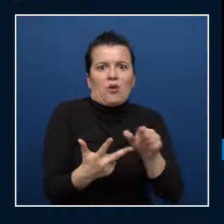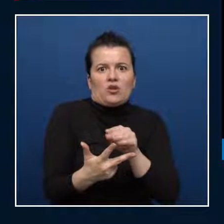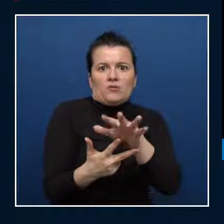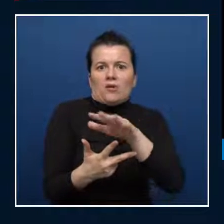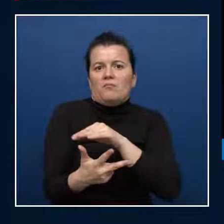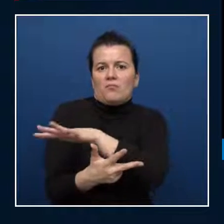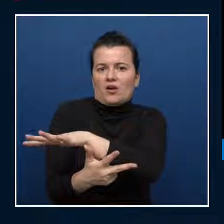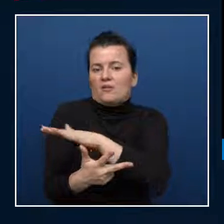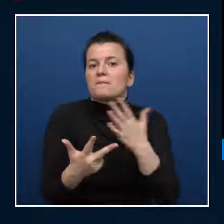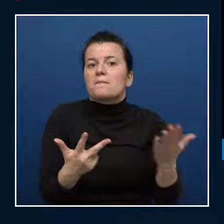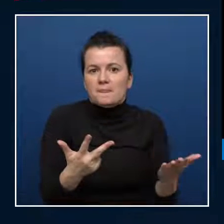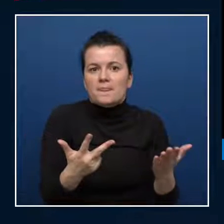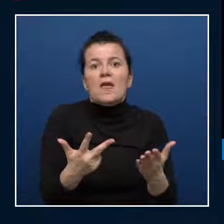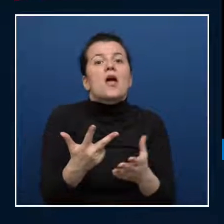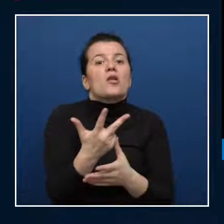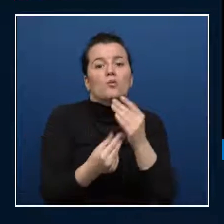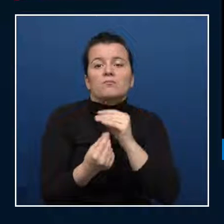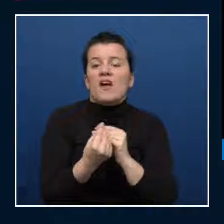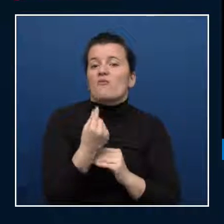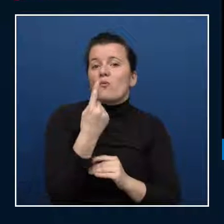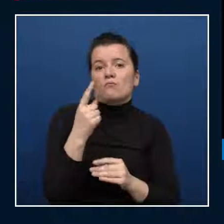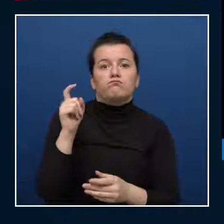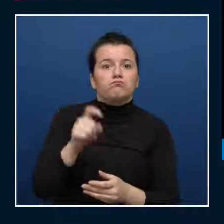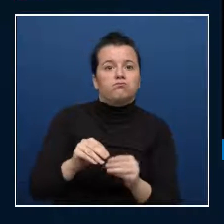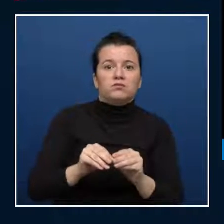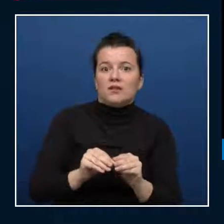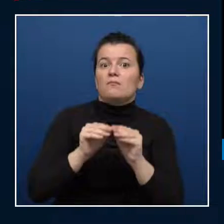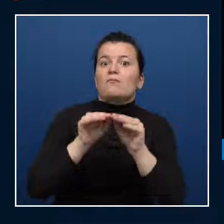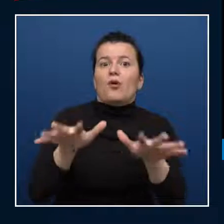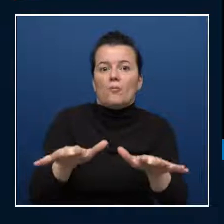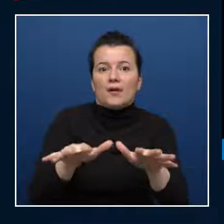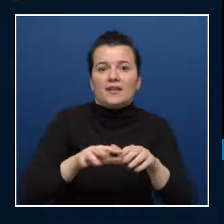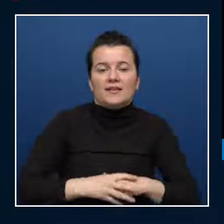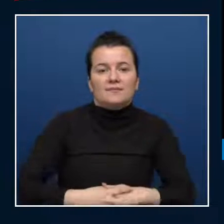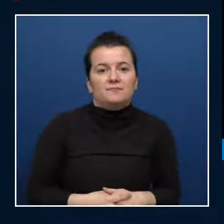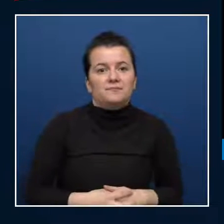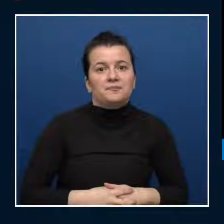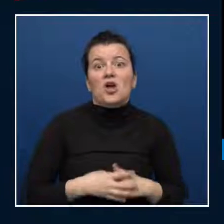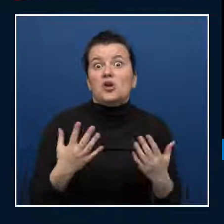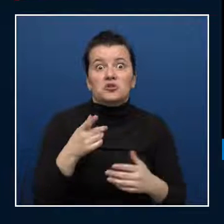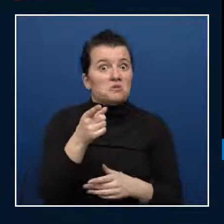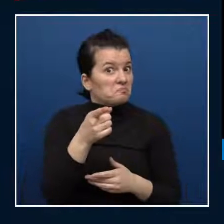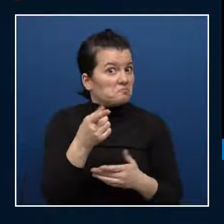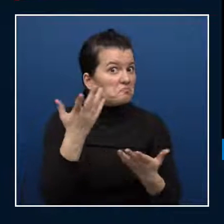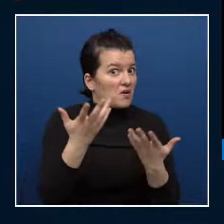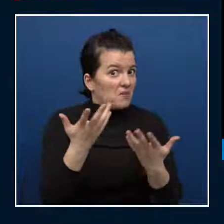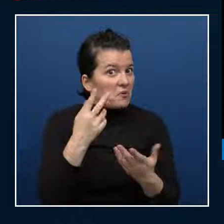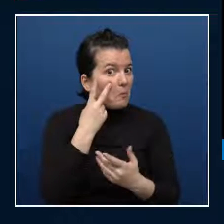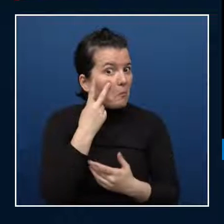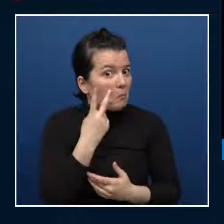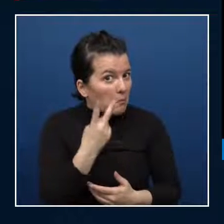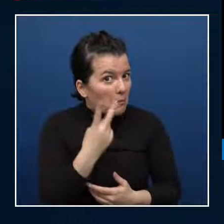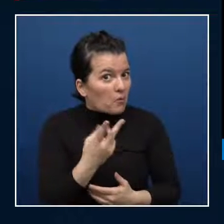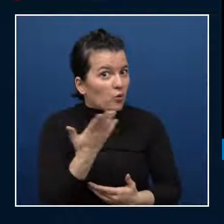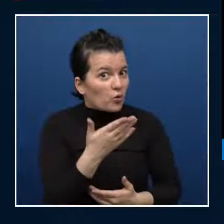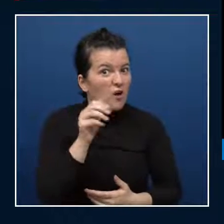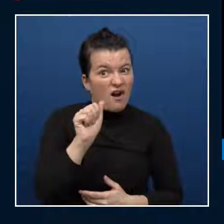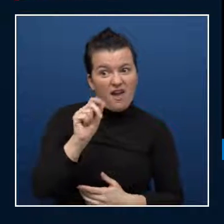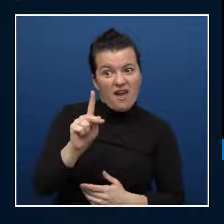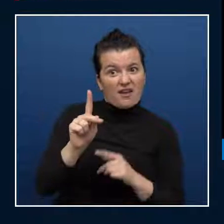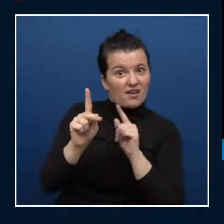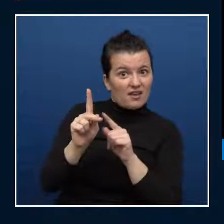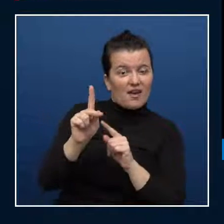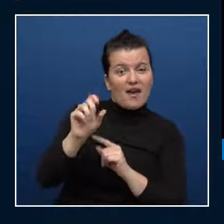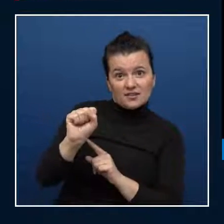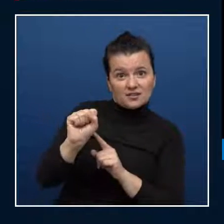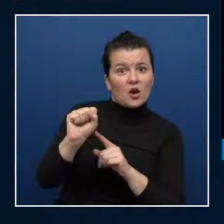line that you hit and your deployment's done. So that's a feature to look into if you're looking at AKS and Kubernetes and clusters